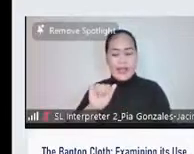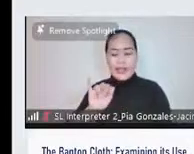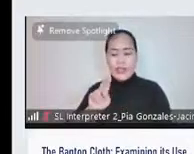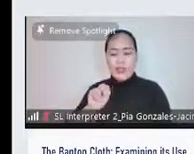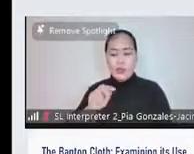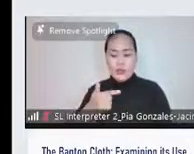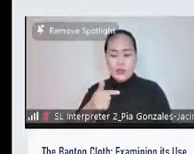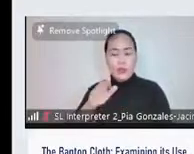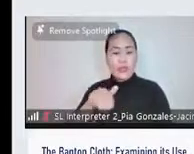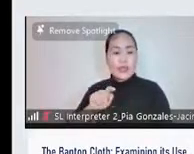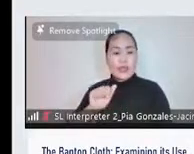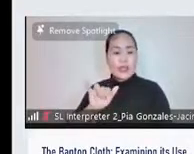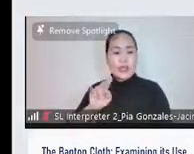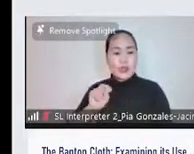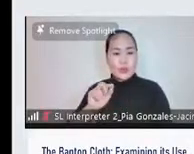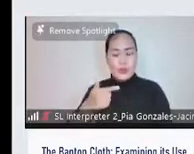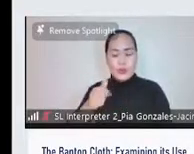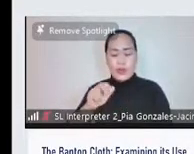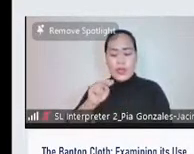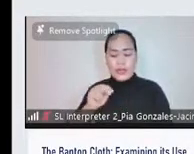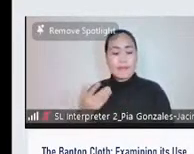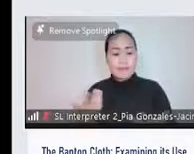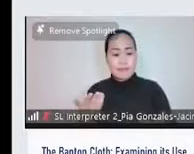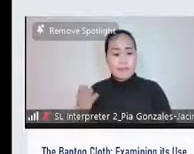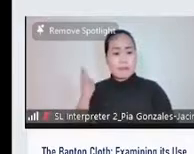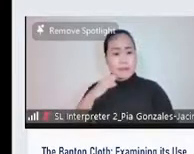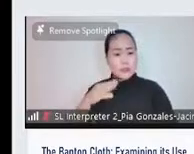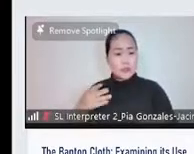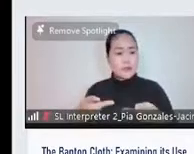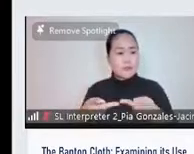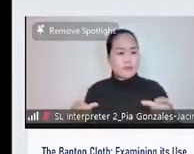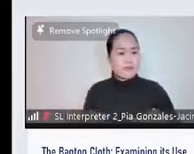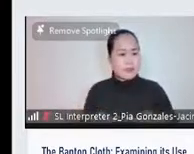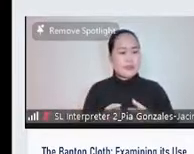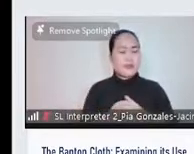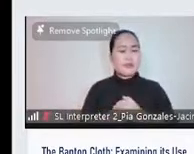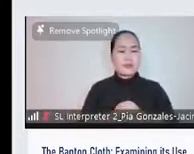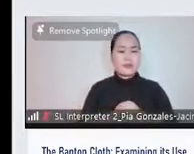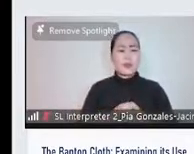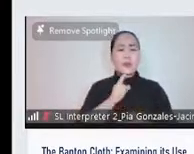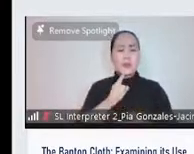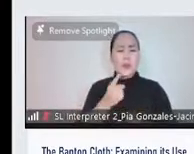among Bicolano communities. It is the main source of the colors ranging from